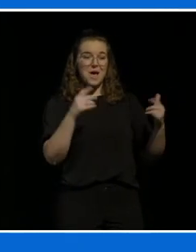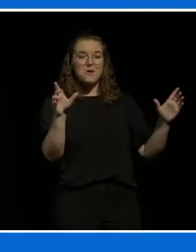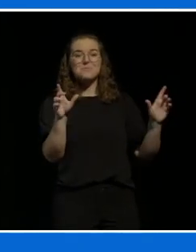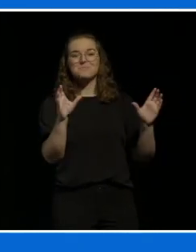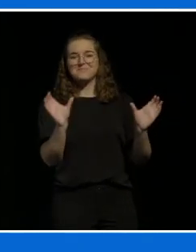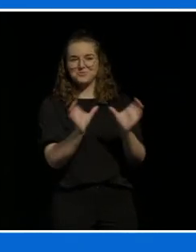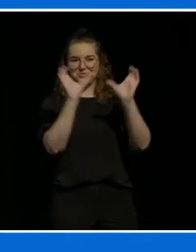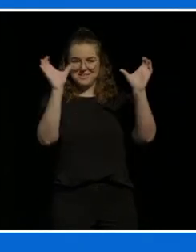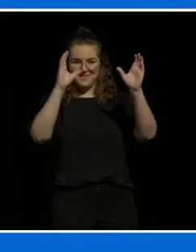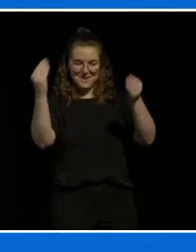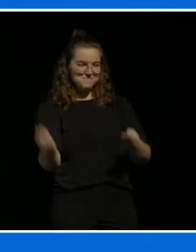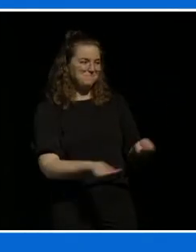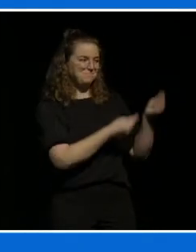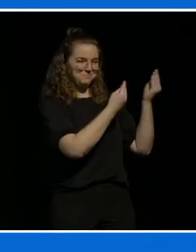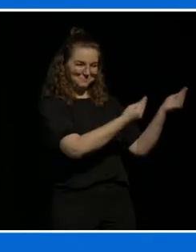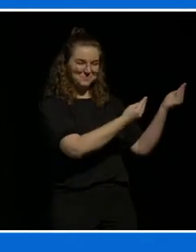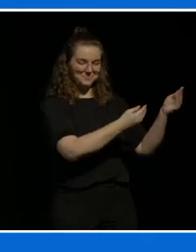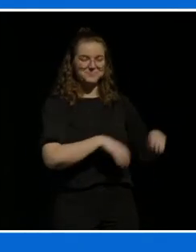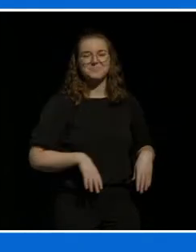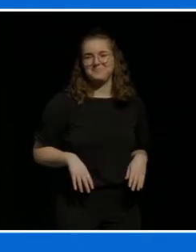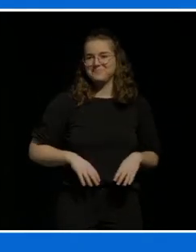certificates.